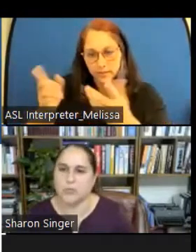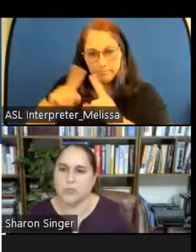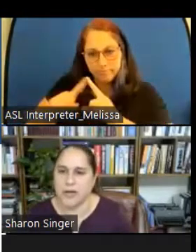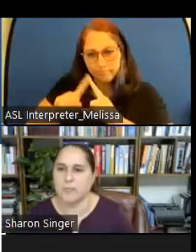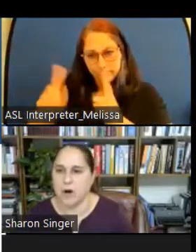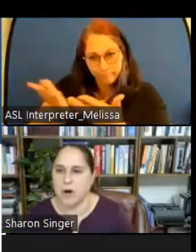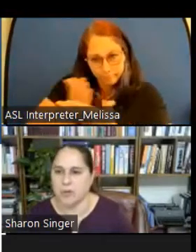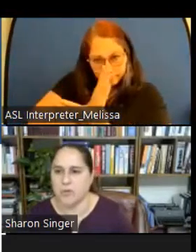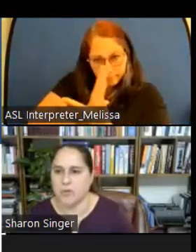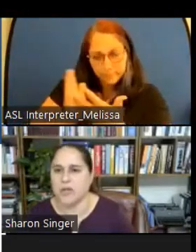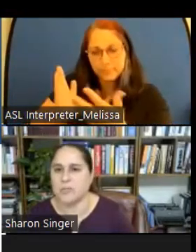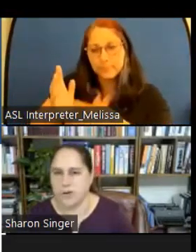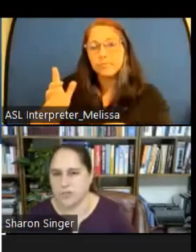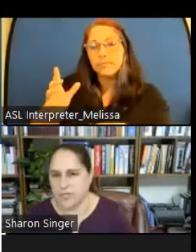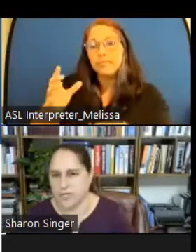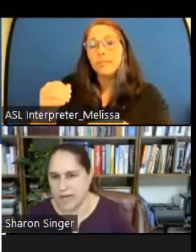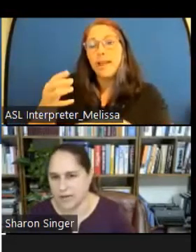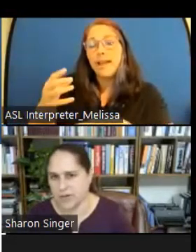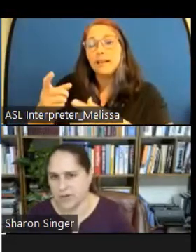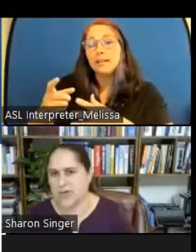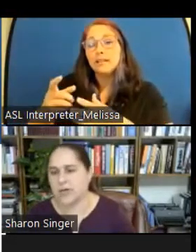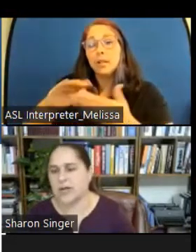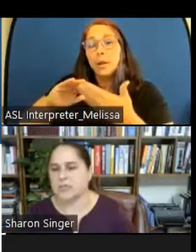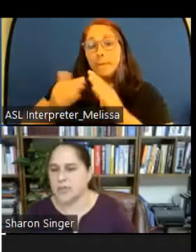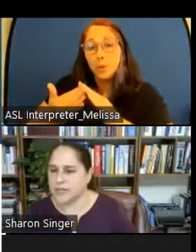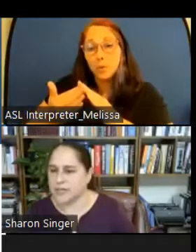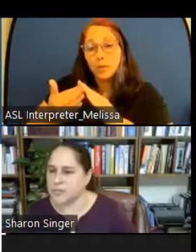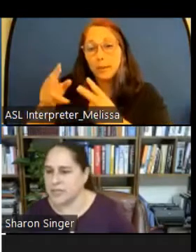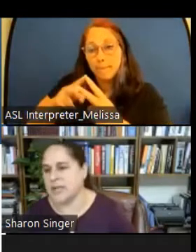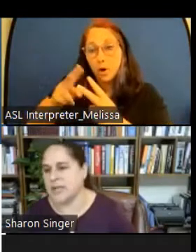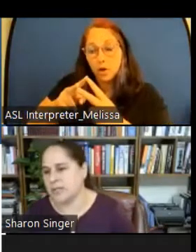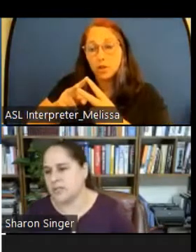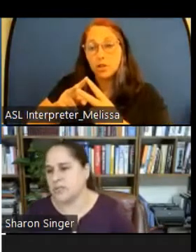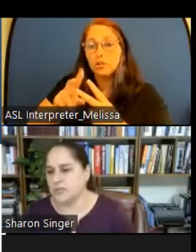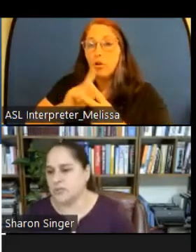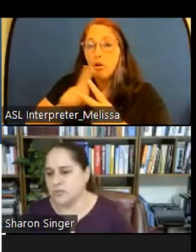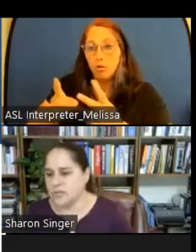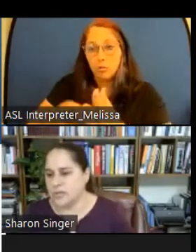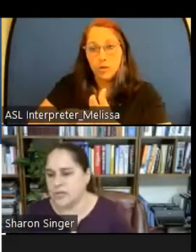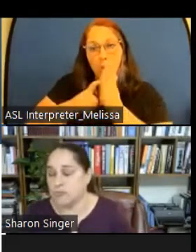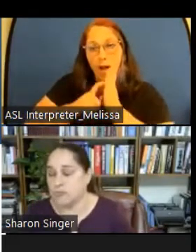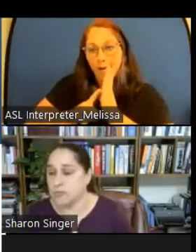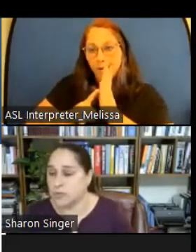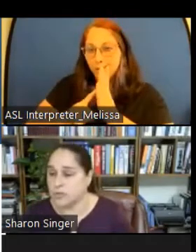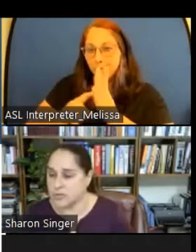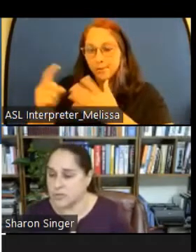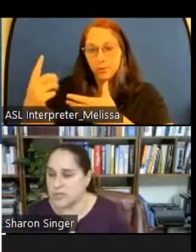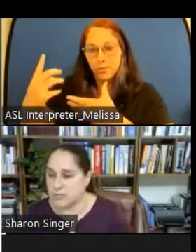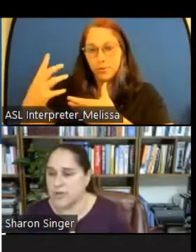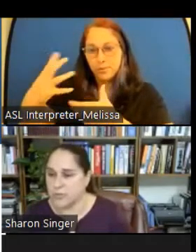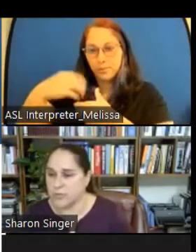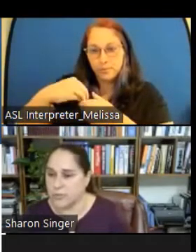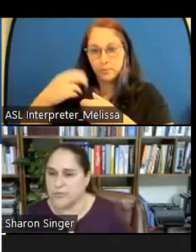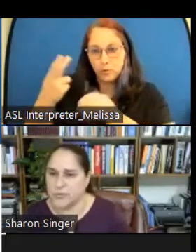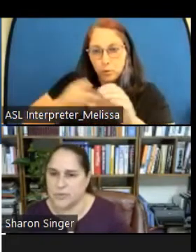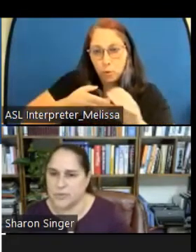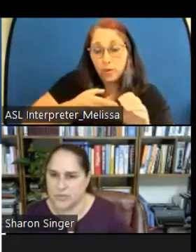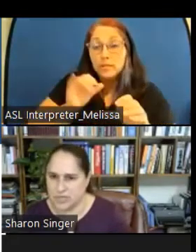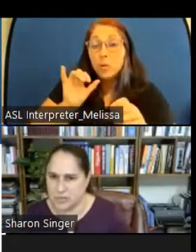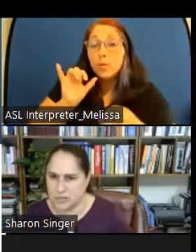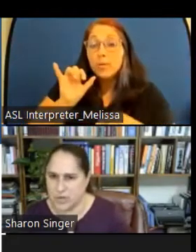to bring community partners together. So that is written into the rule, the Continuum of Care rule